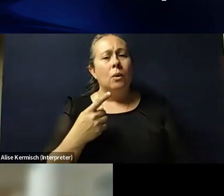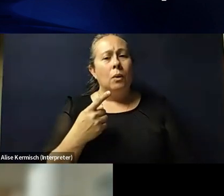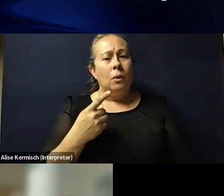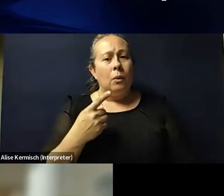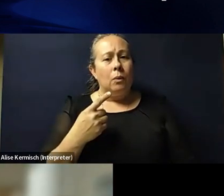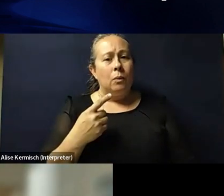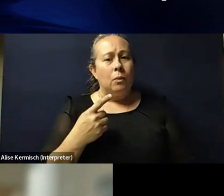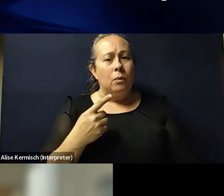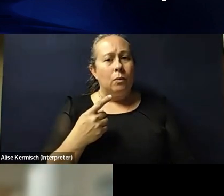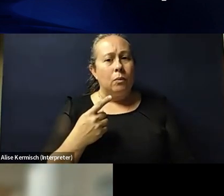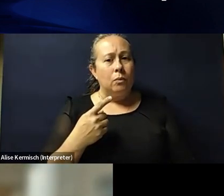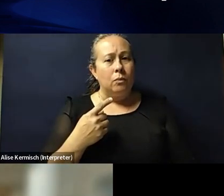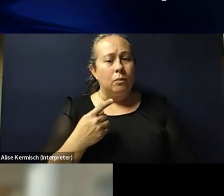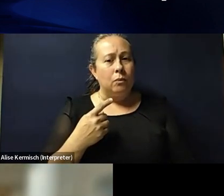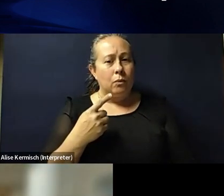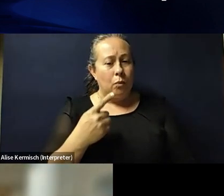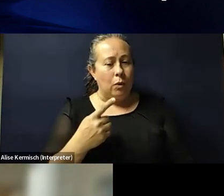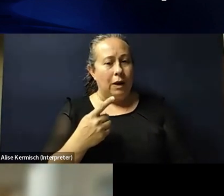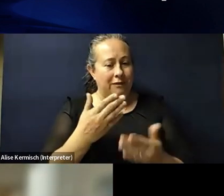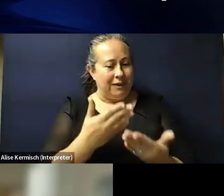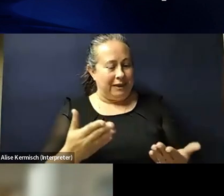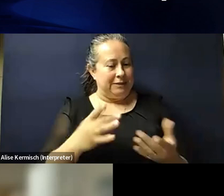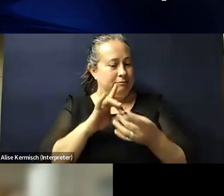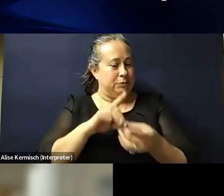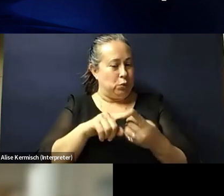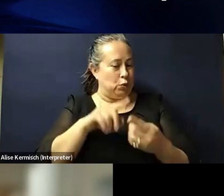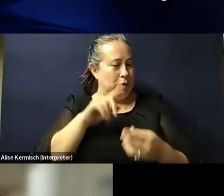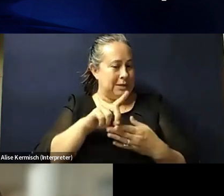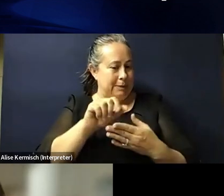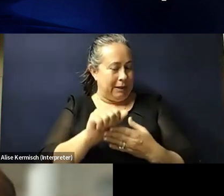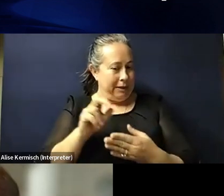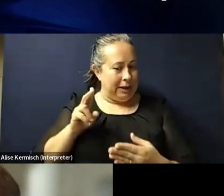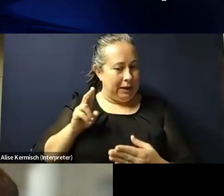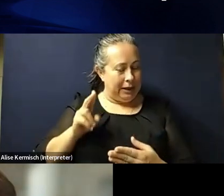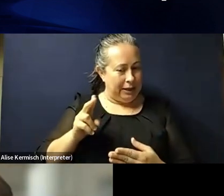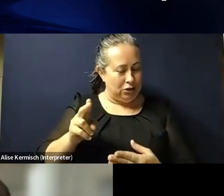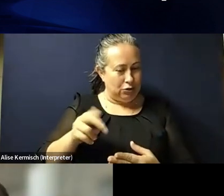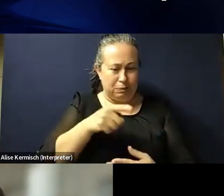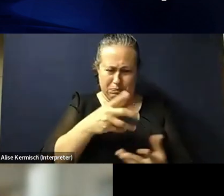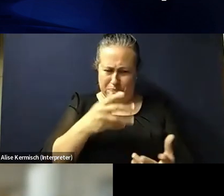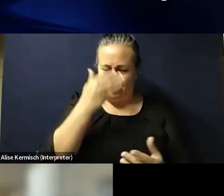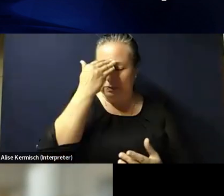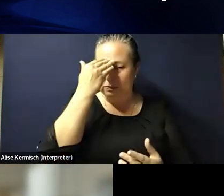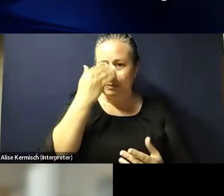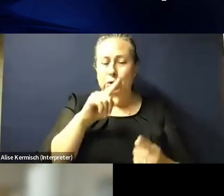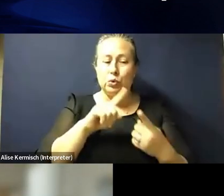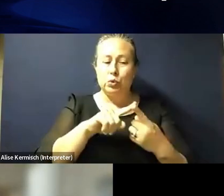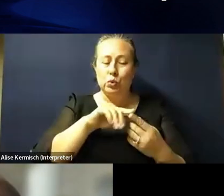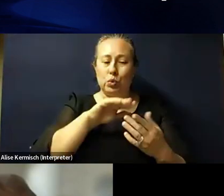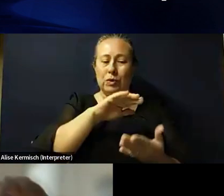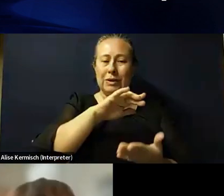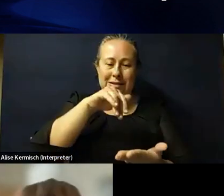just doing research in disability history, as you know, and for our audience, is to center the